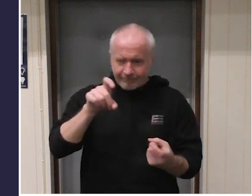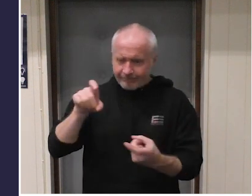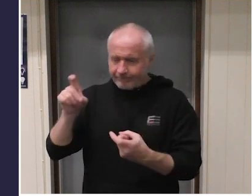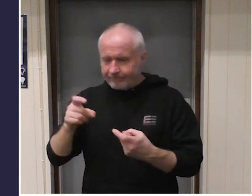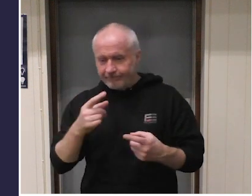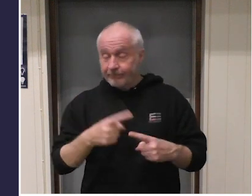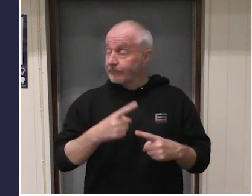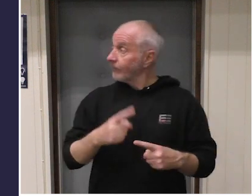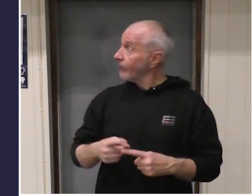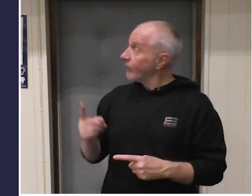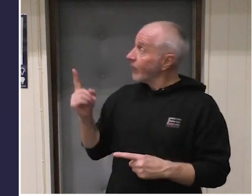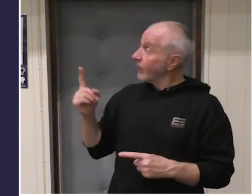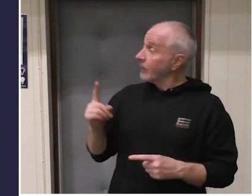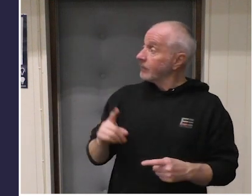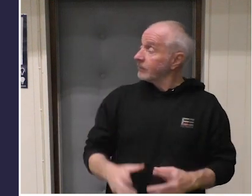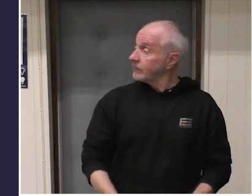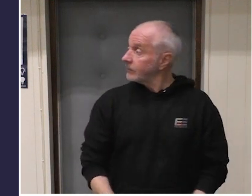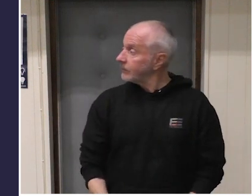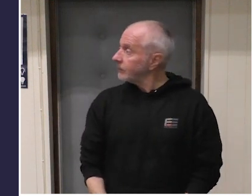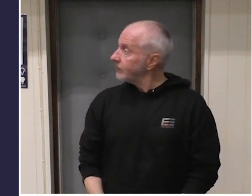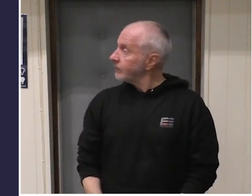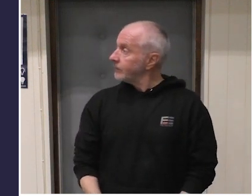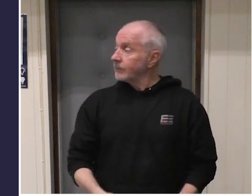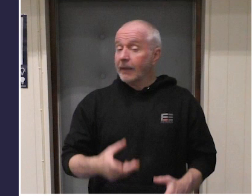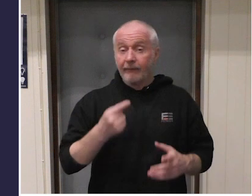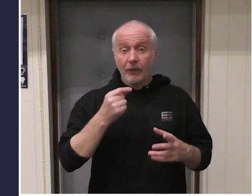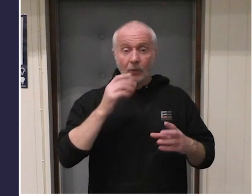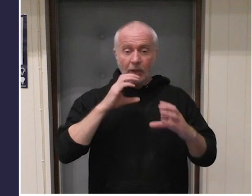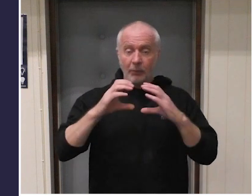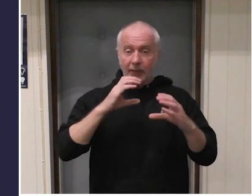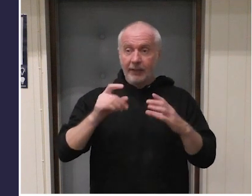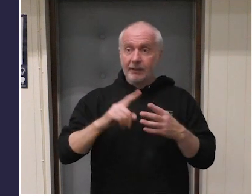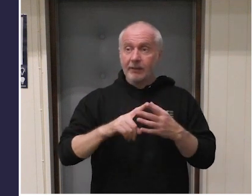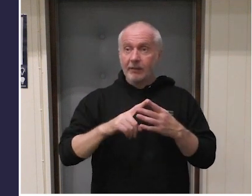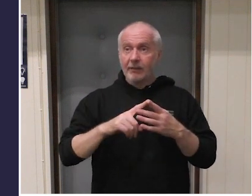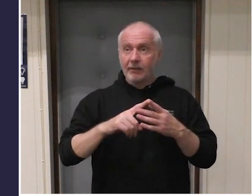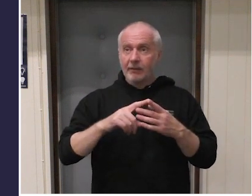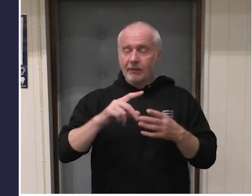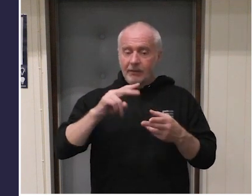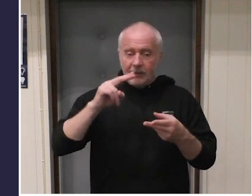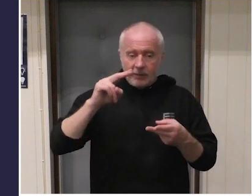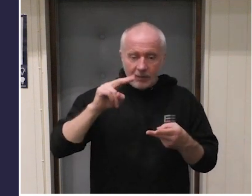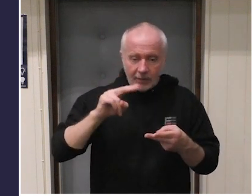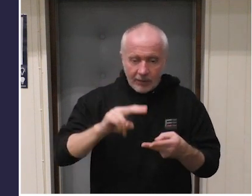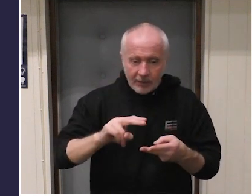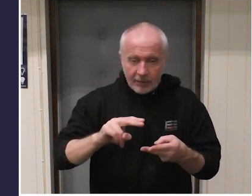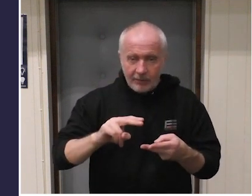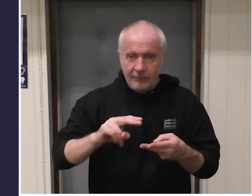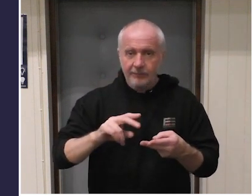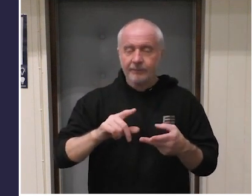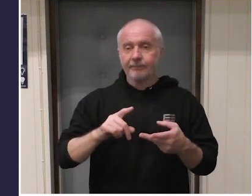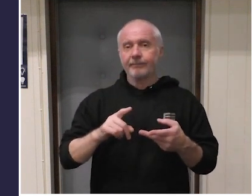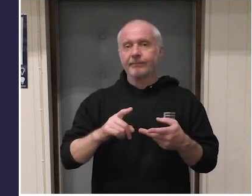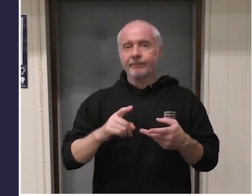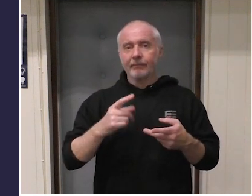And it turns out, quite remarkably, that if you communicate at a rate less than that, then he showed that